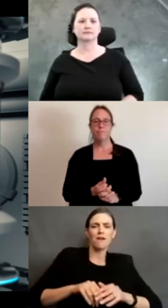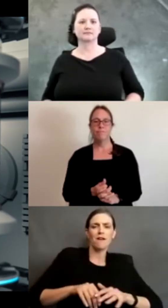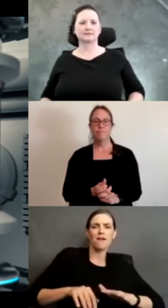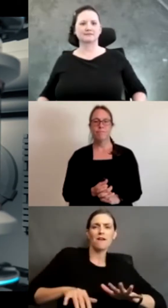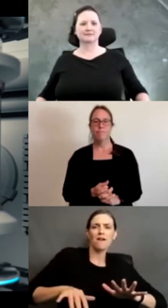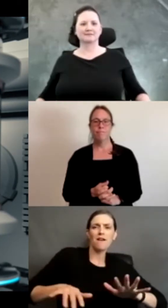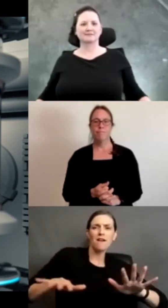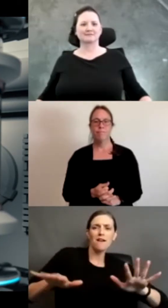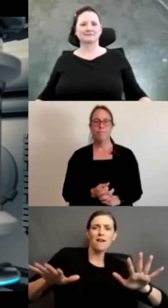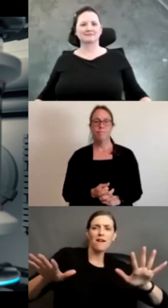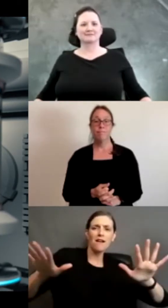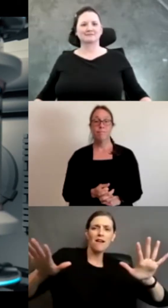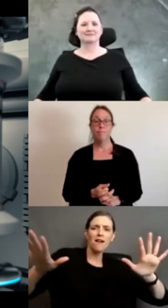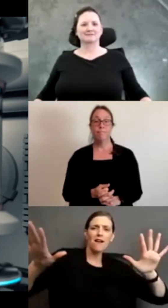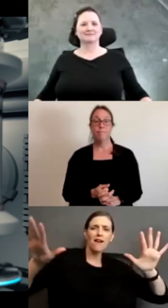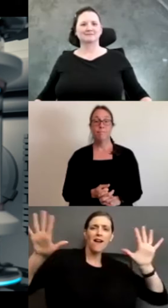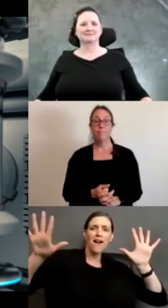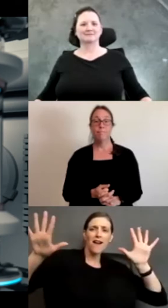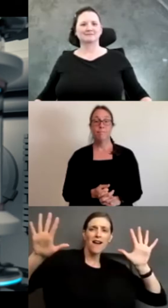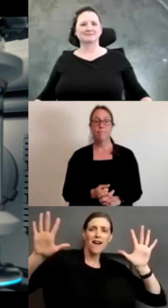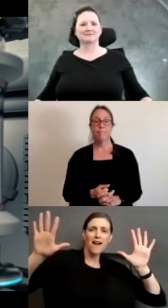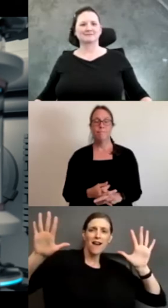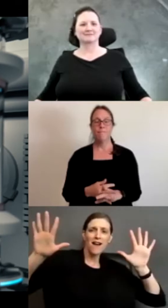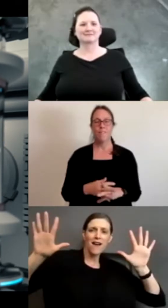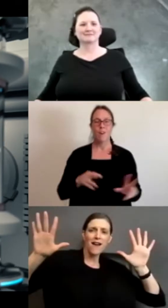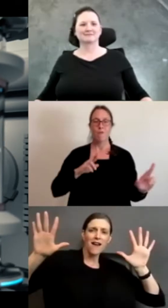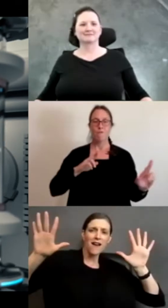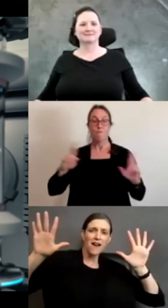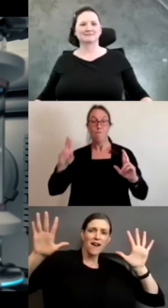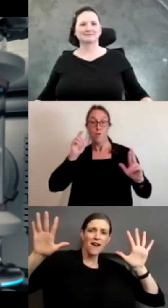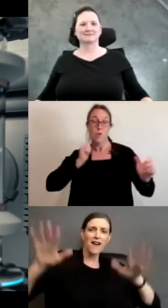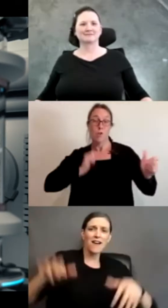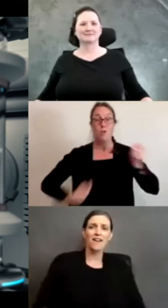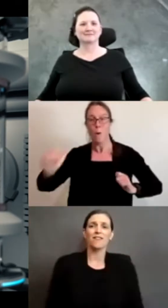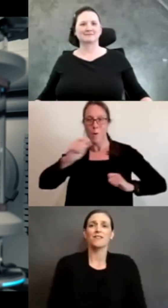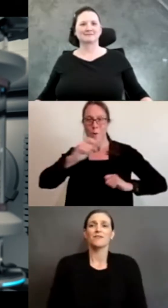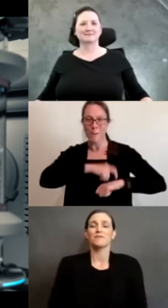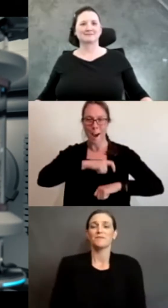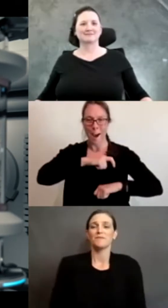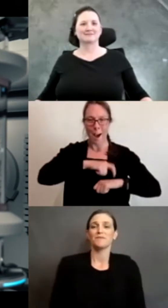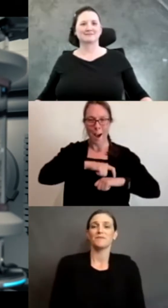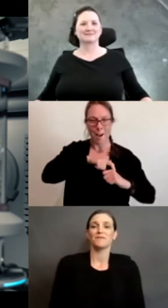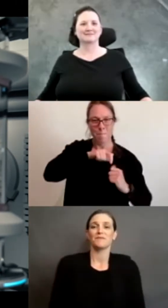fingers spread. It's showtime!